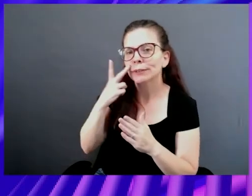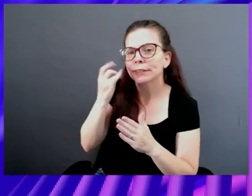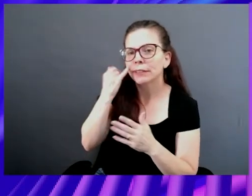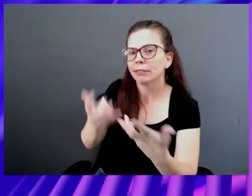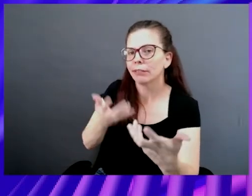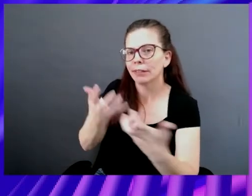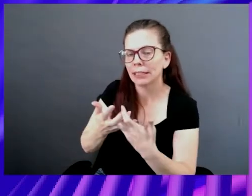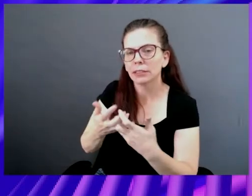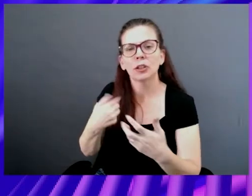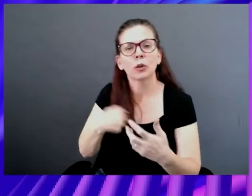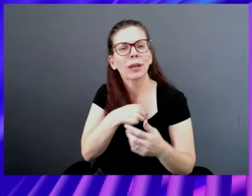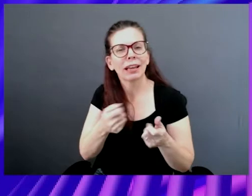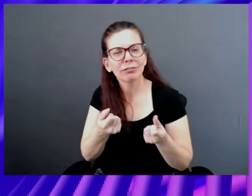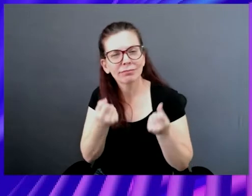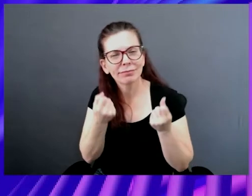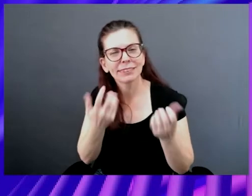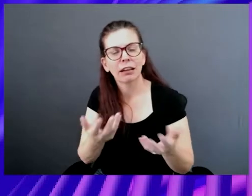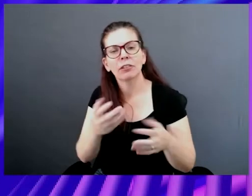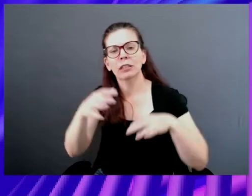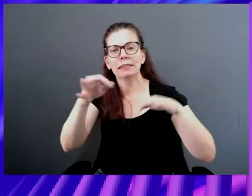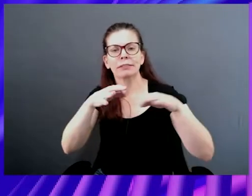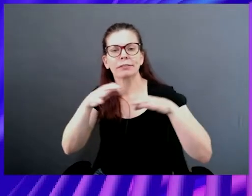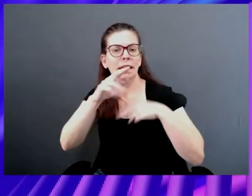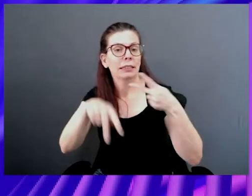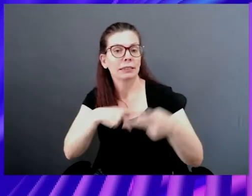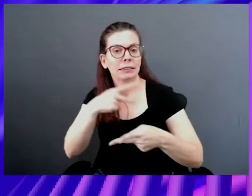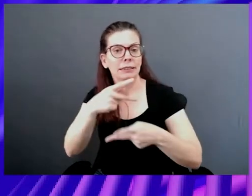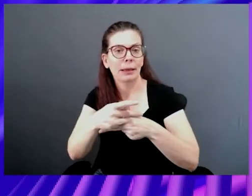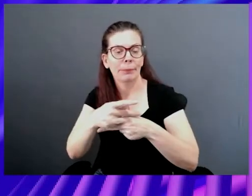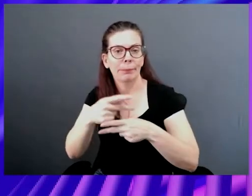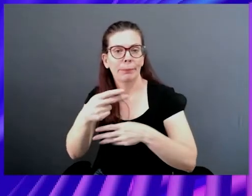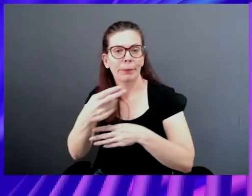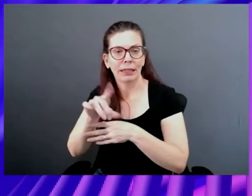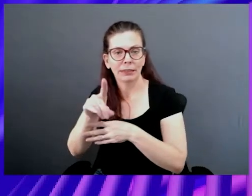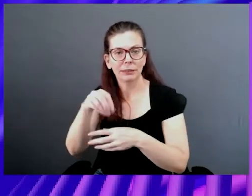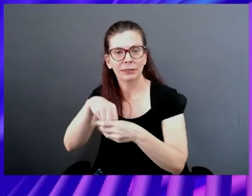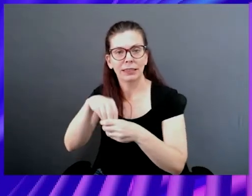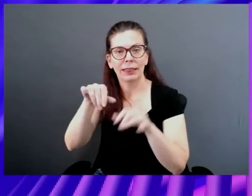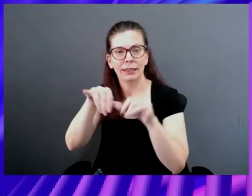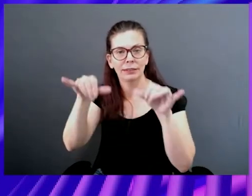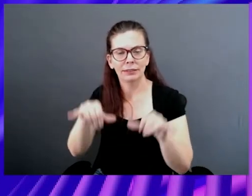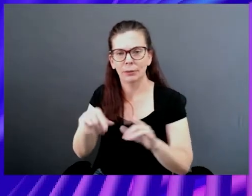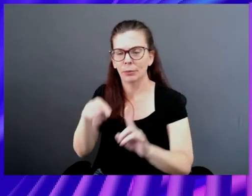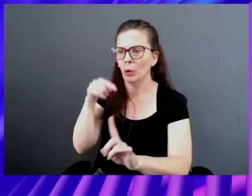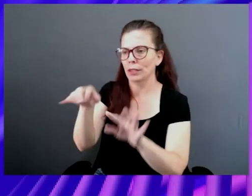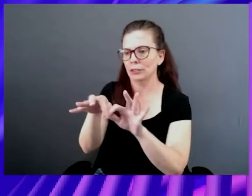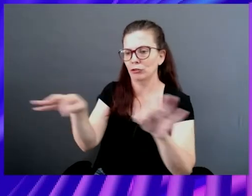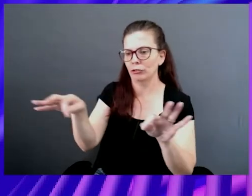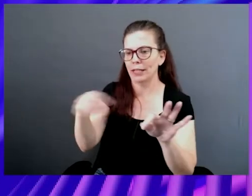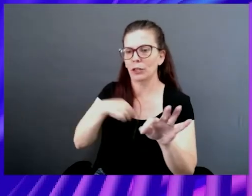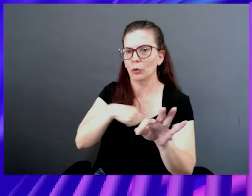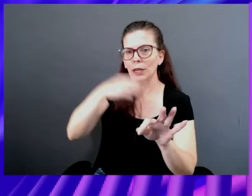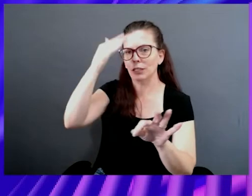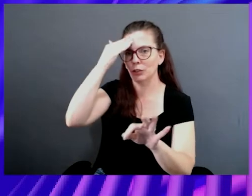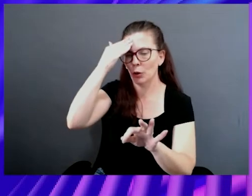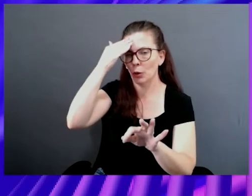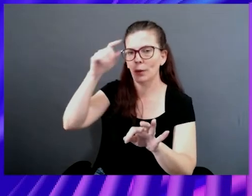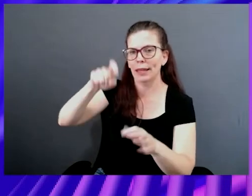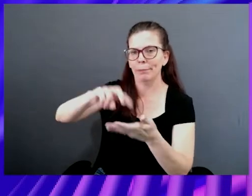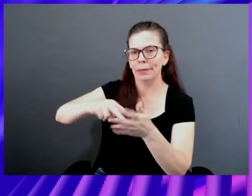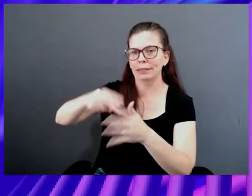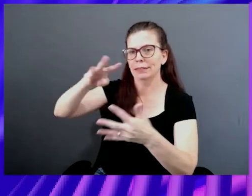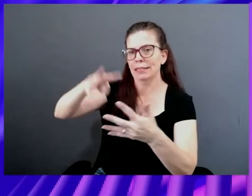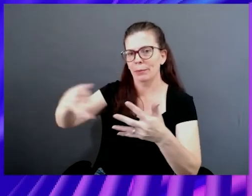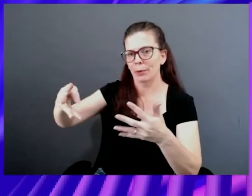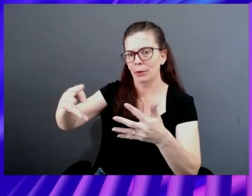quite a few defined type hints in our system that say this string, we know it's supposed to be a table. And that gives our